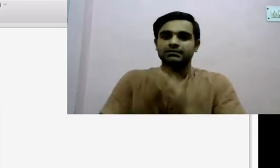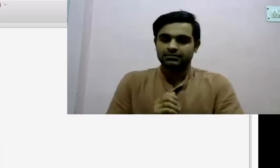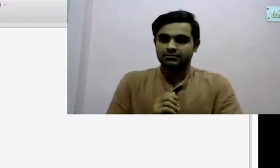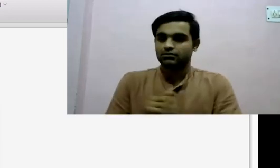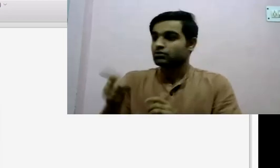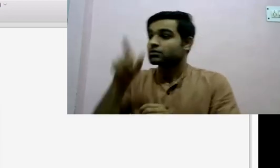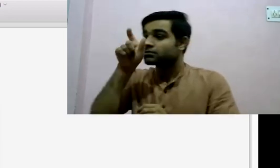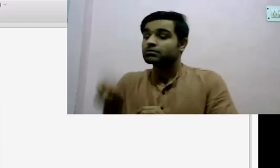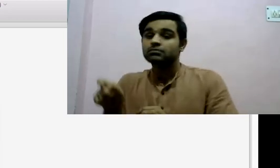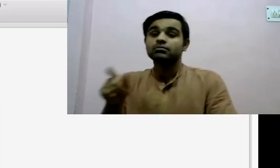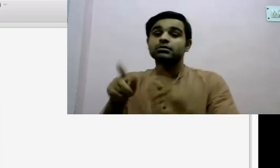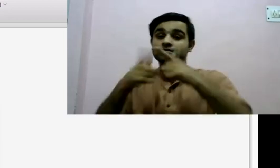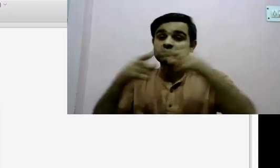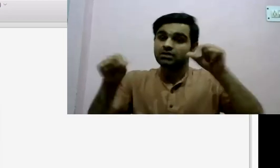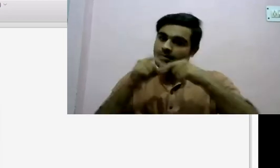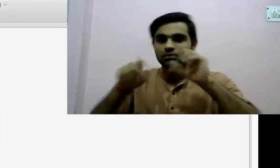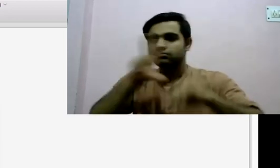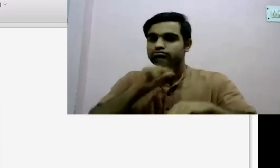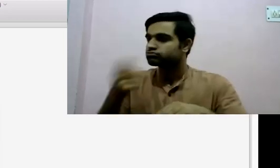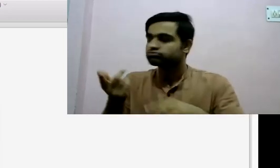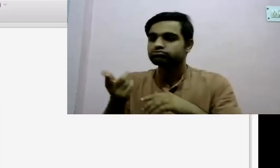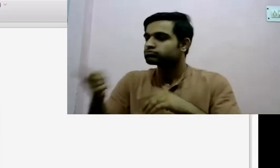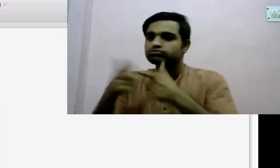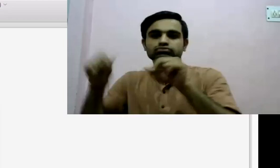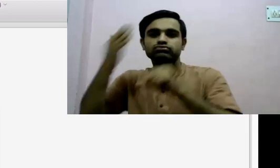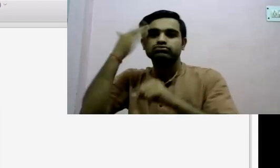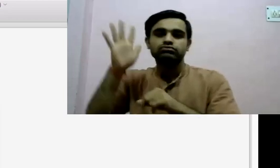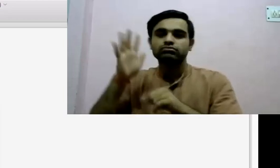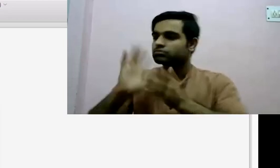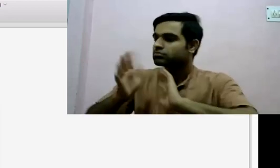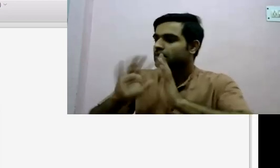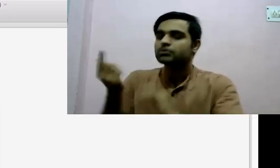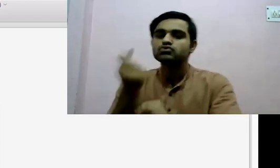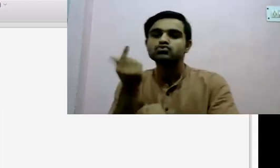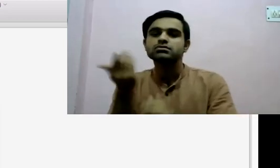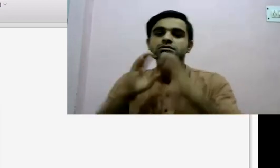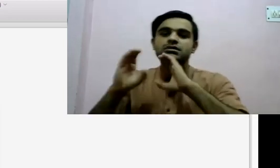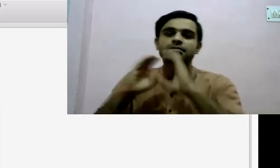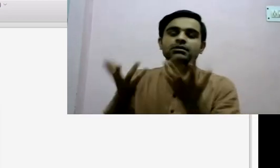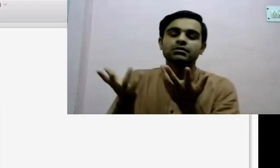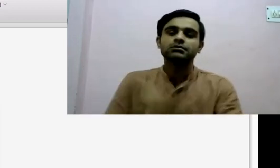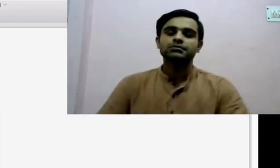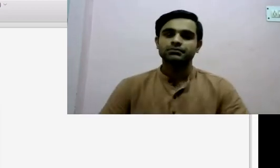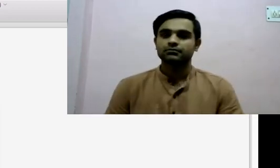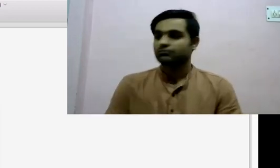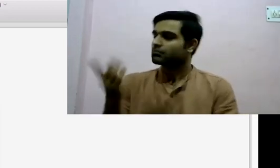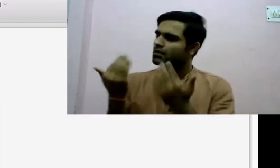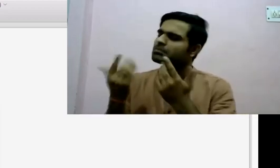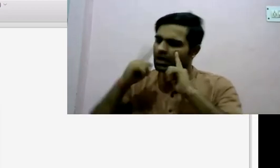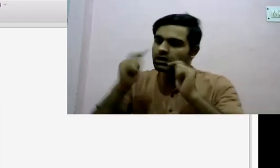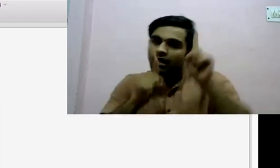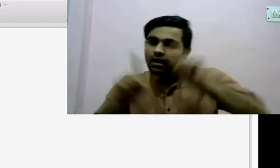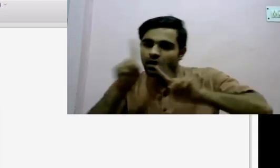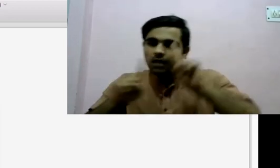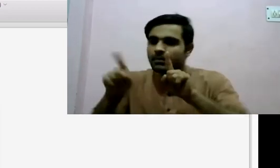speaks only Japanese and you don't speak Japanese, what signs would you use to communicate? You can try something similar with